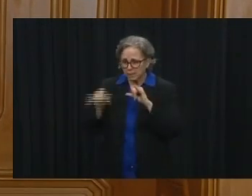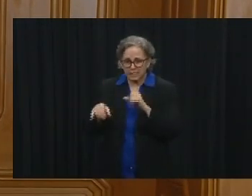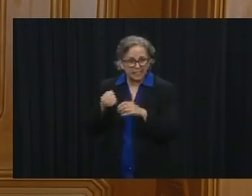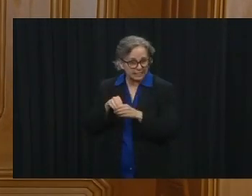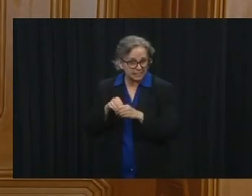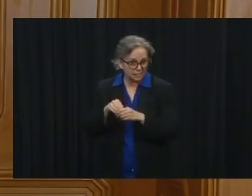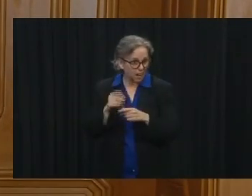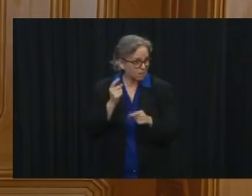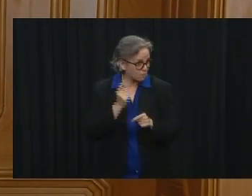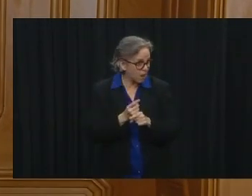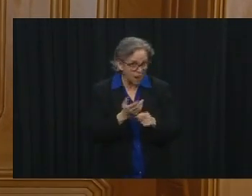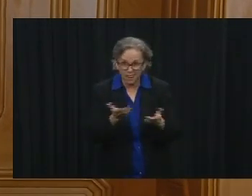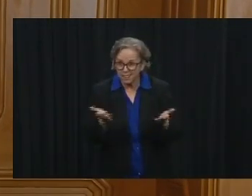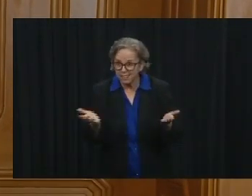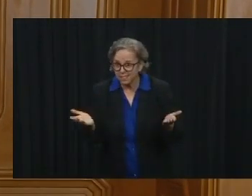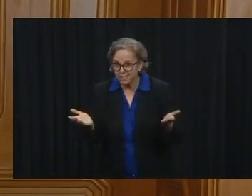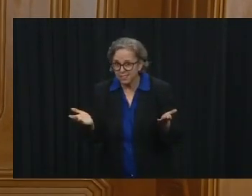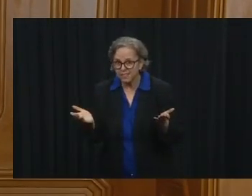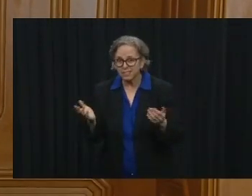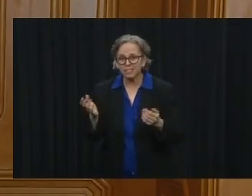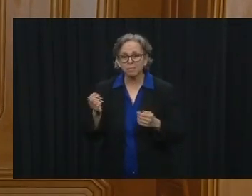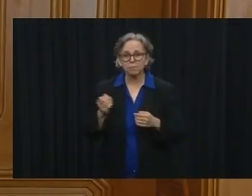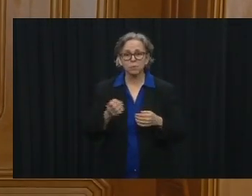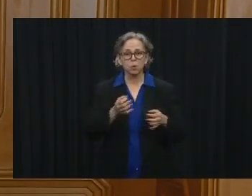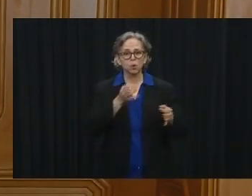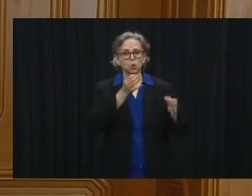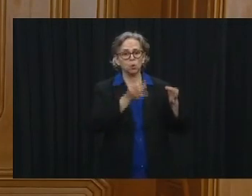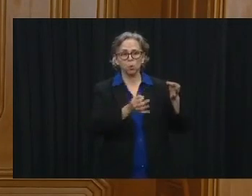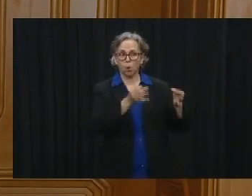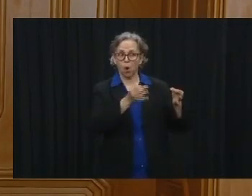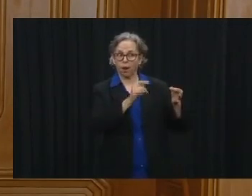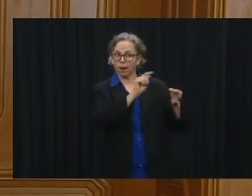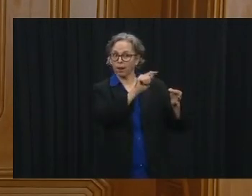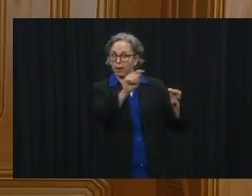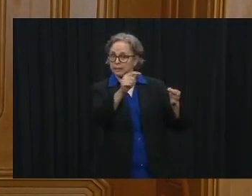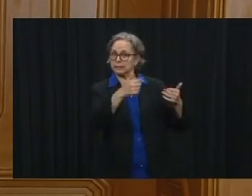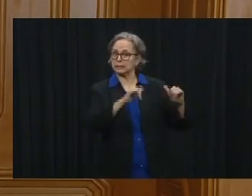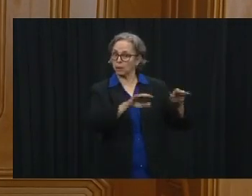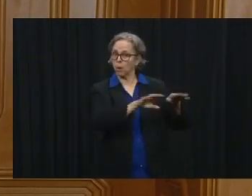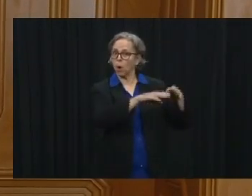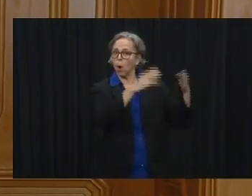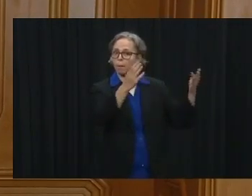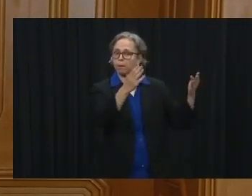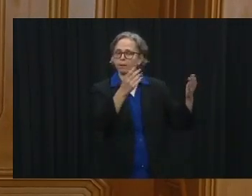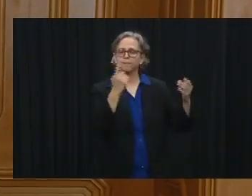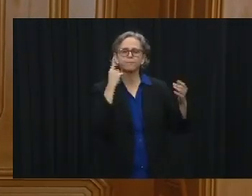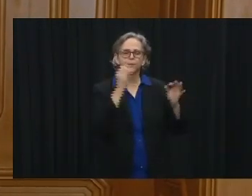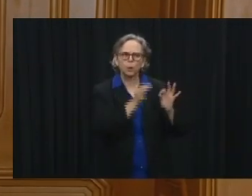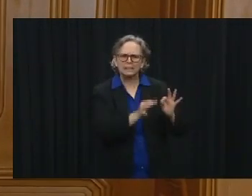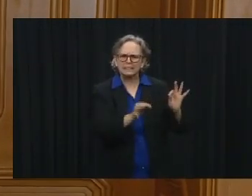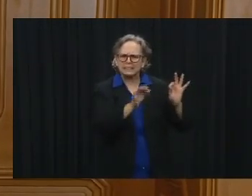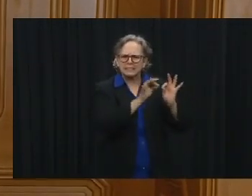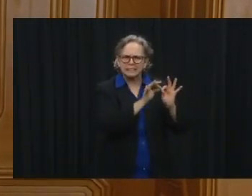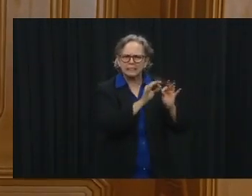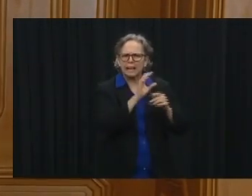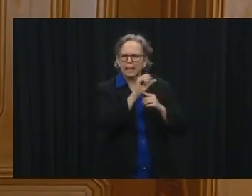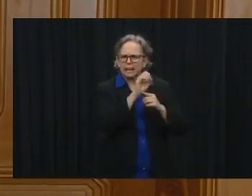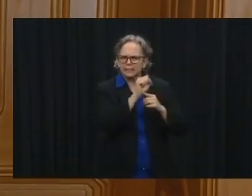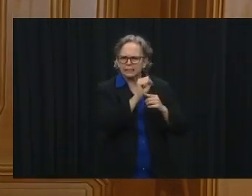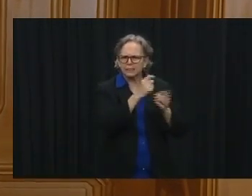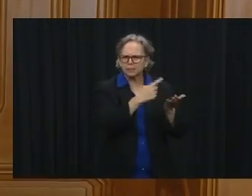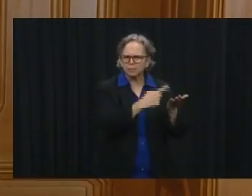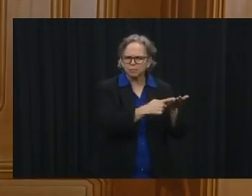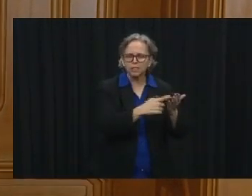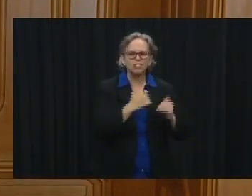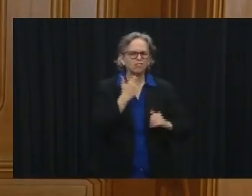remain open, only doing the essential things, but I talked to the Chief Justice a few minutes ago, and